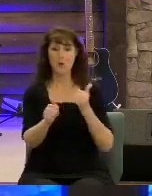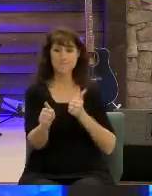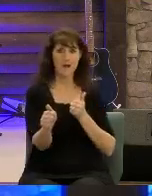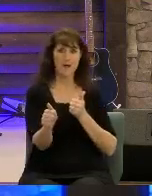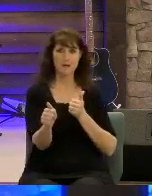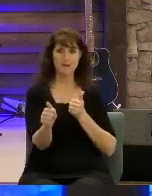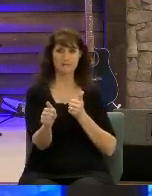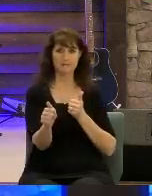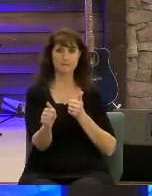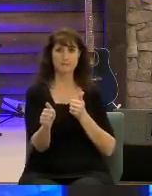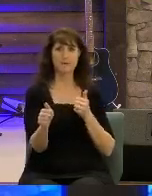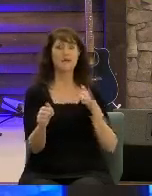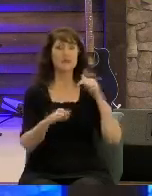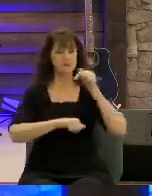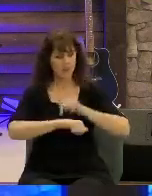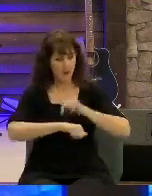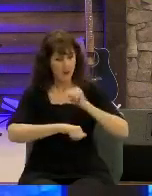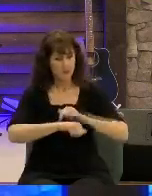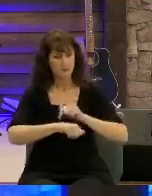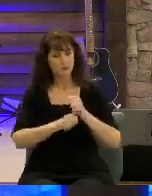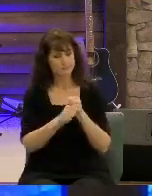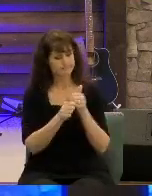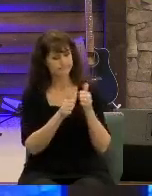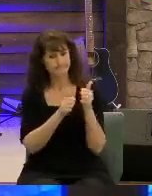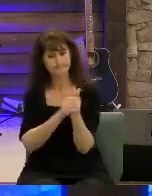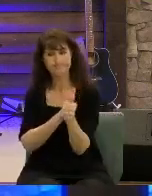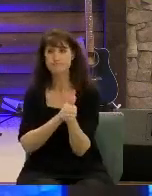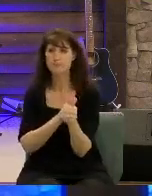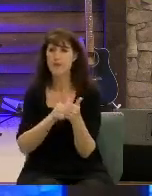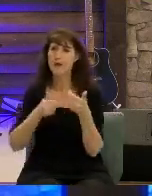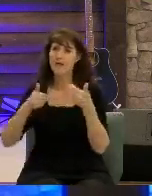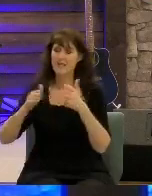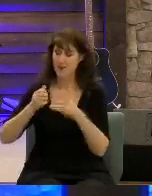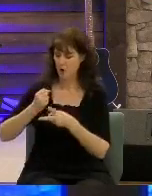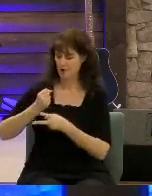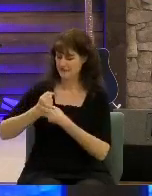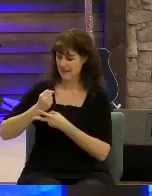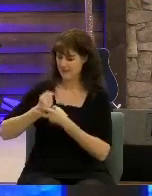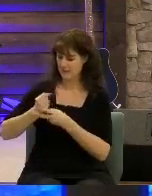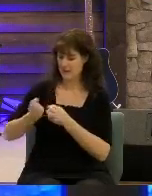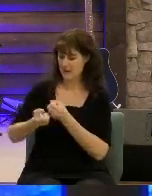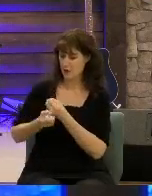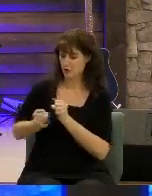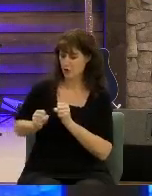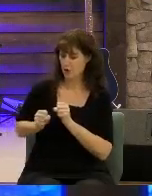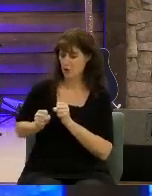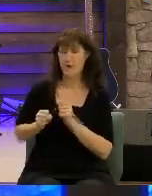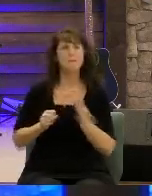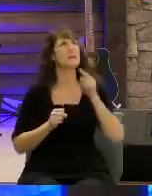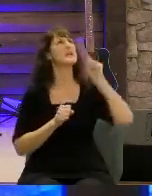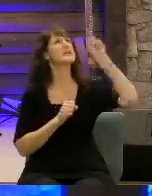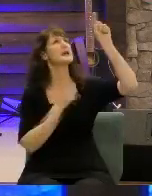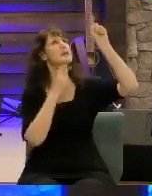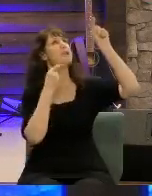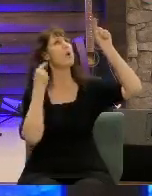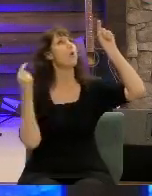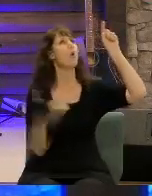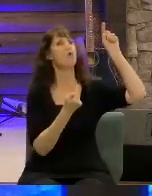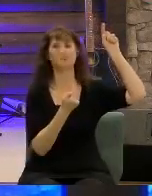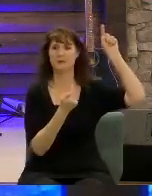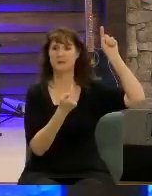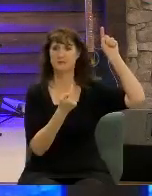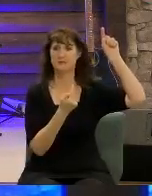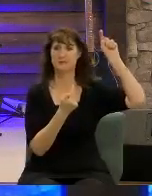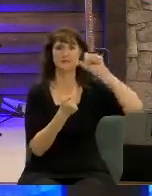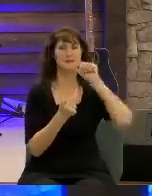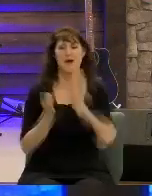Yes. It's time to go to that place. So let our safety and our security be in Him and Him alone. Amen? Yes.